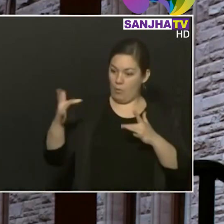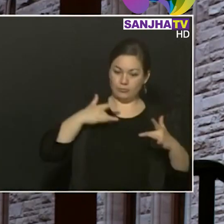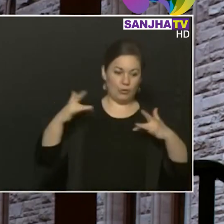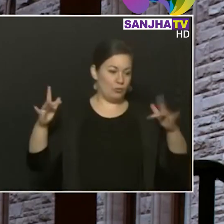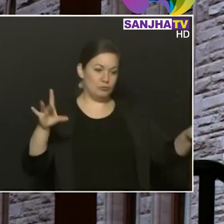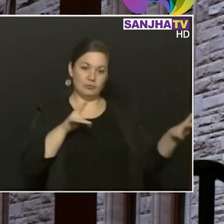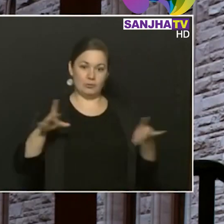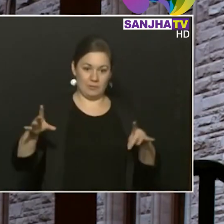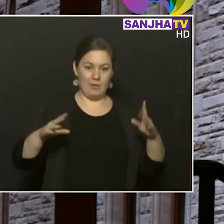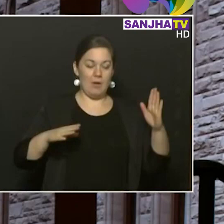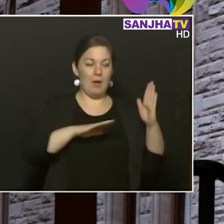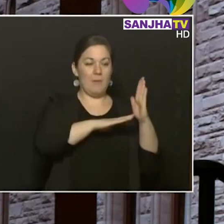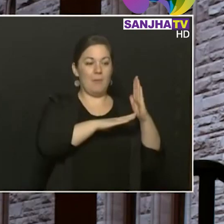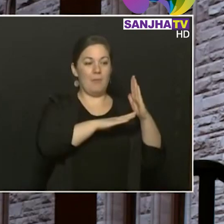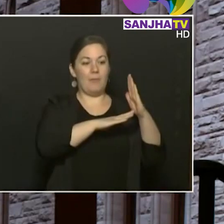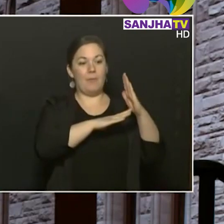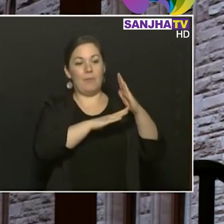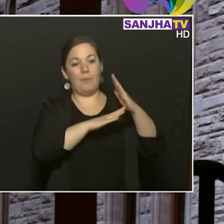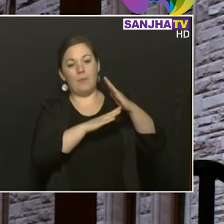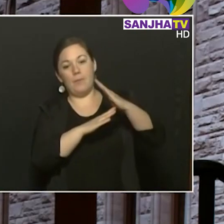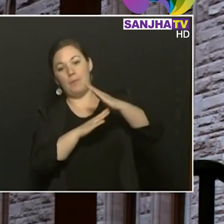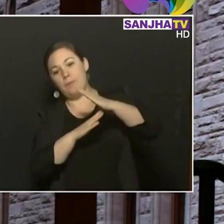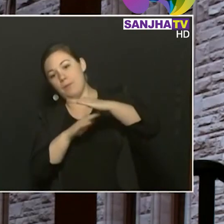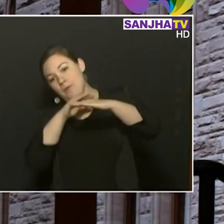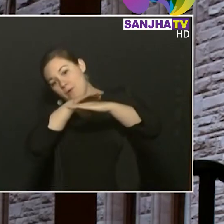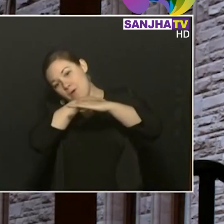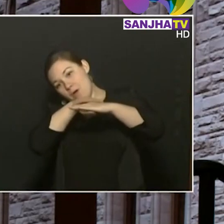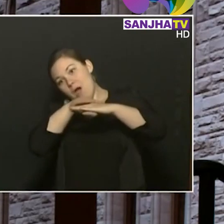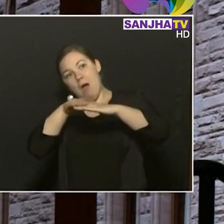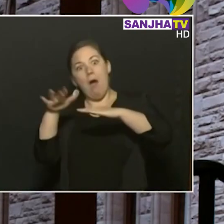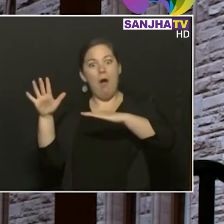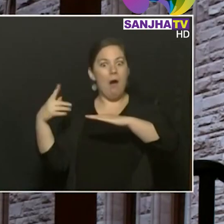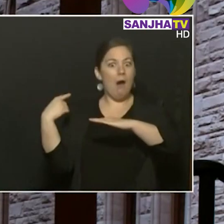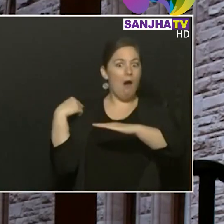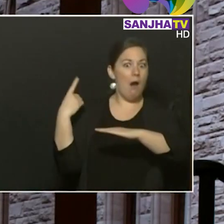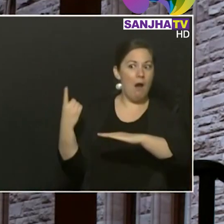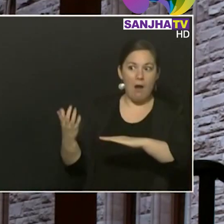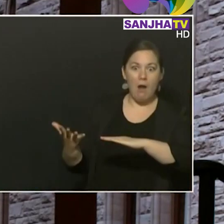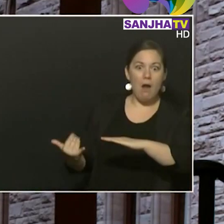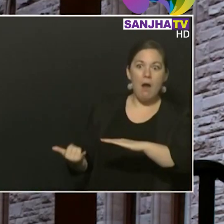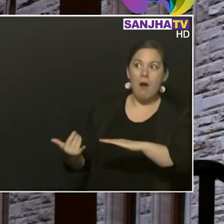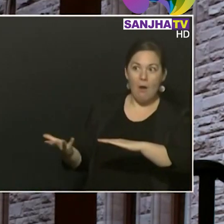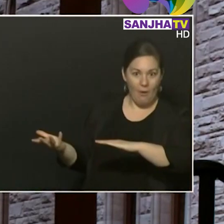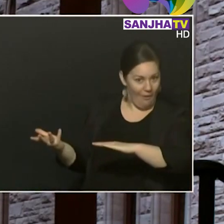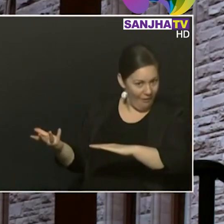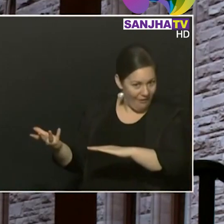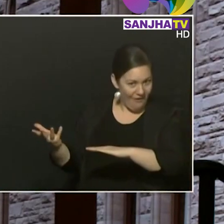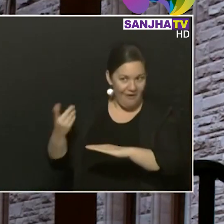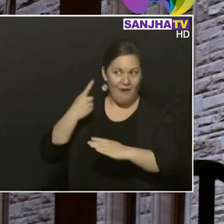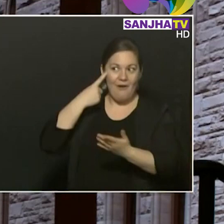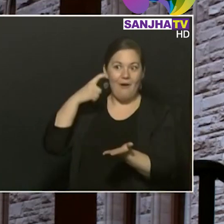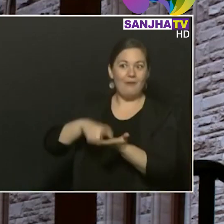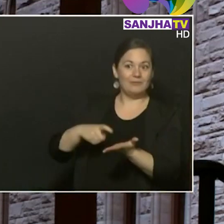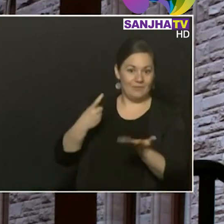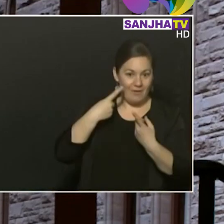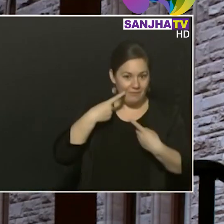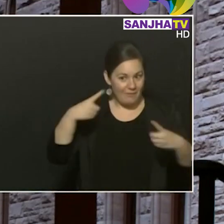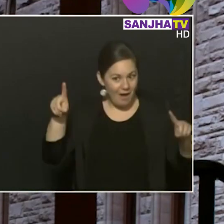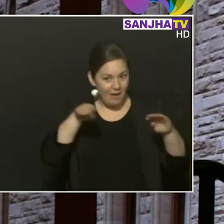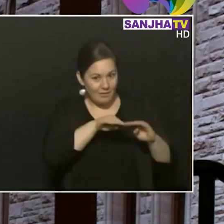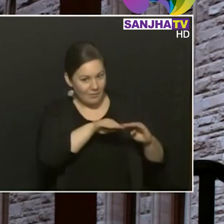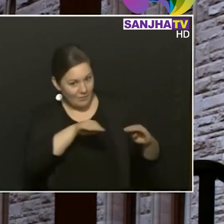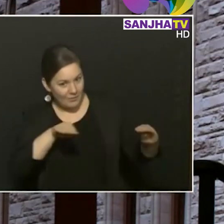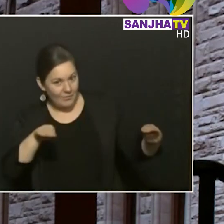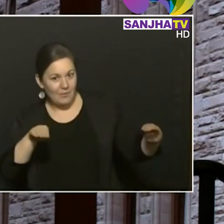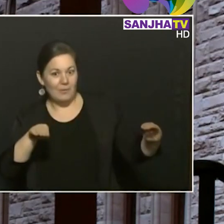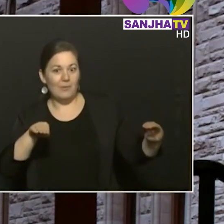2-3-4 week period. While that's going on, we're continuing to ramp up our base with make sure that our public health people have the resources they